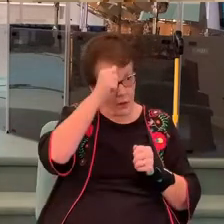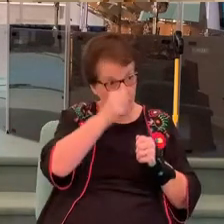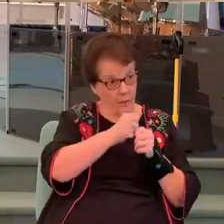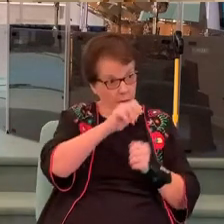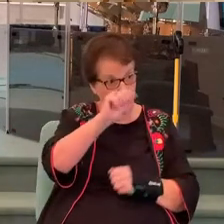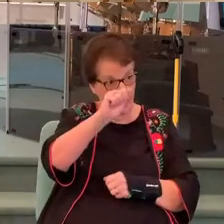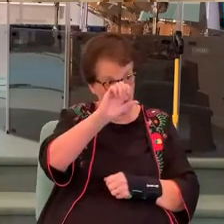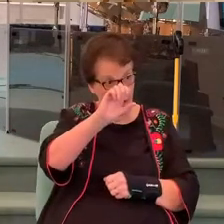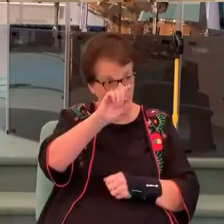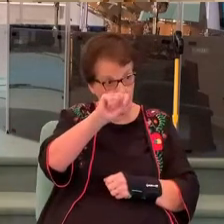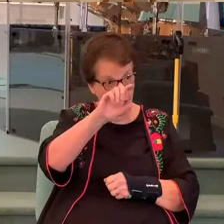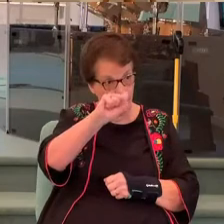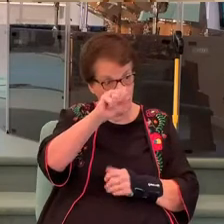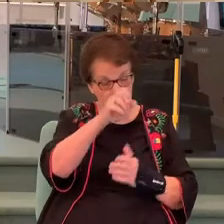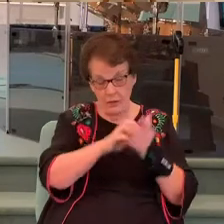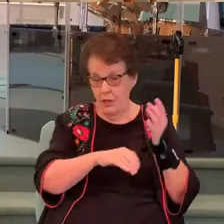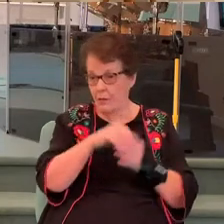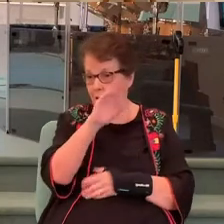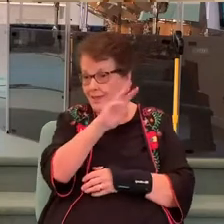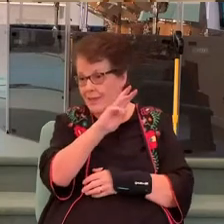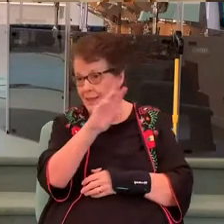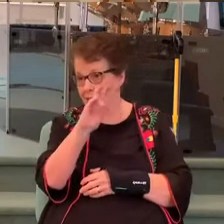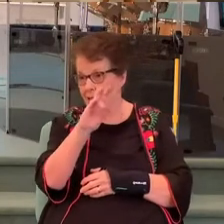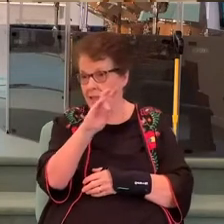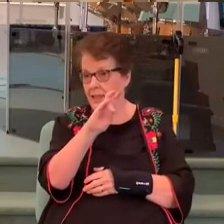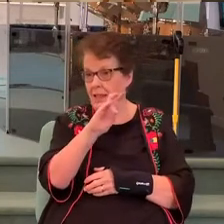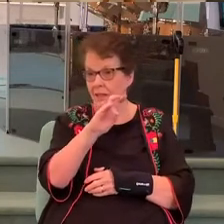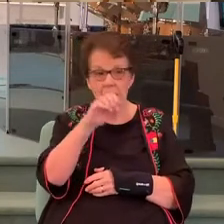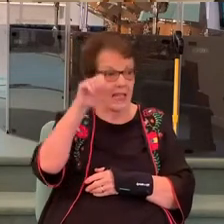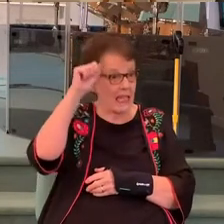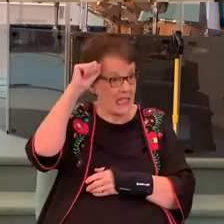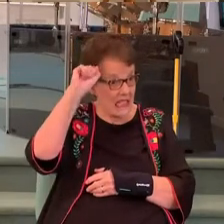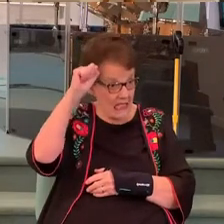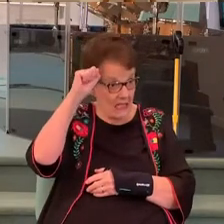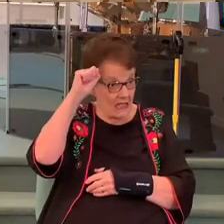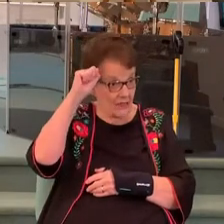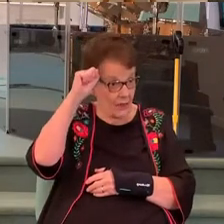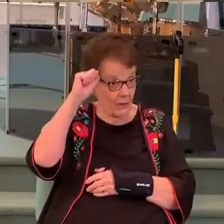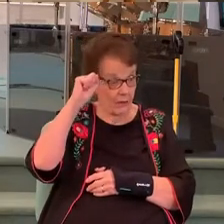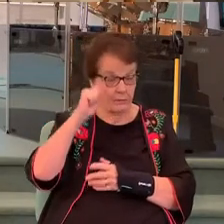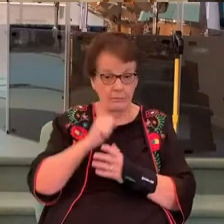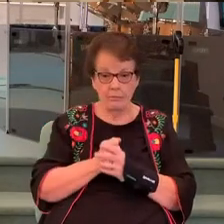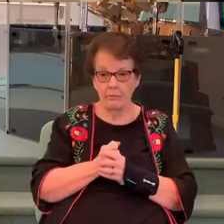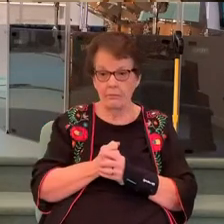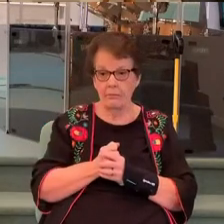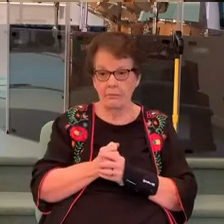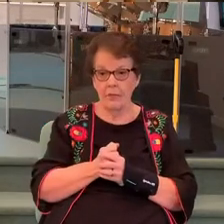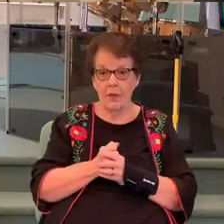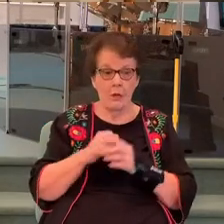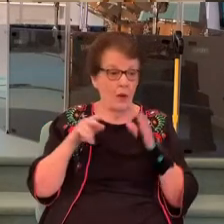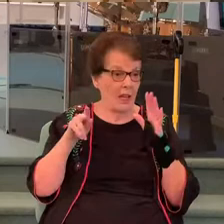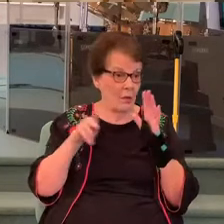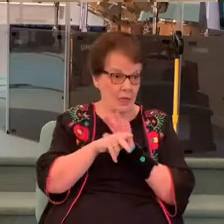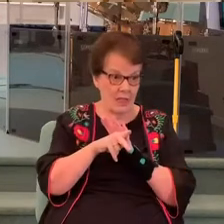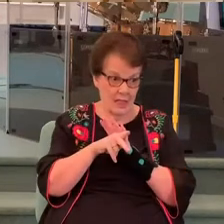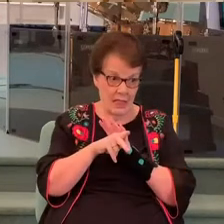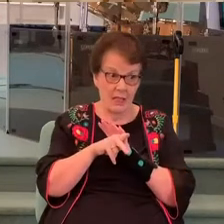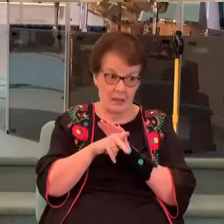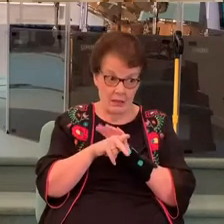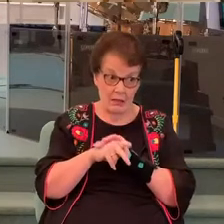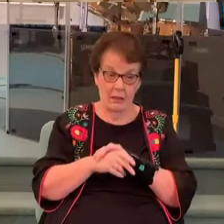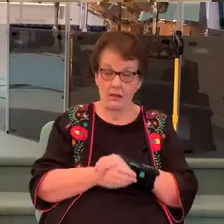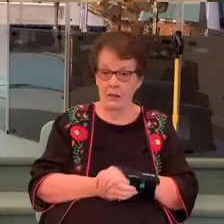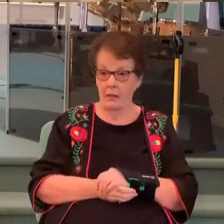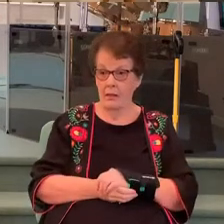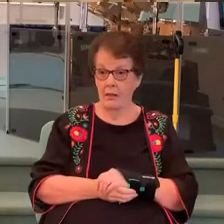chapter 6 and 7, Stephen, the first martyr of the church, when he was martyred, it says